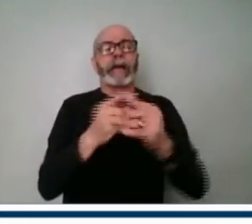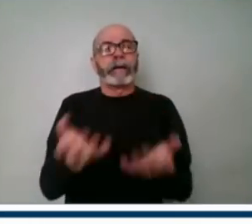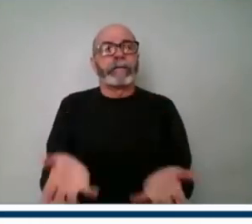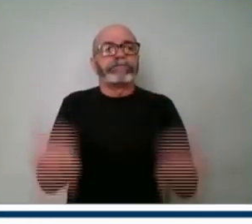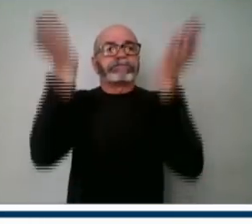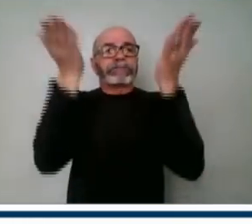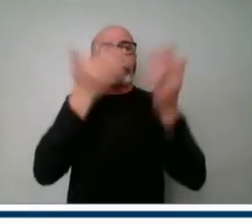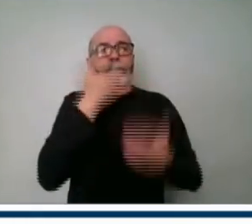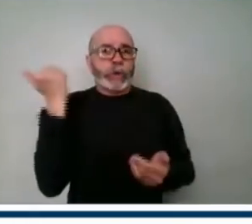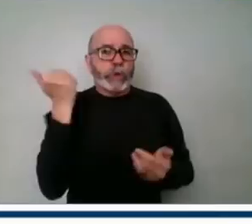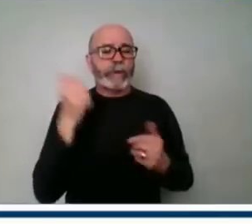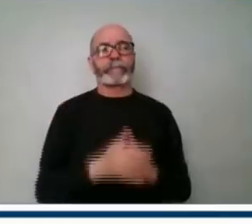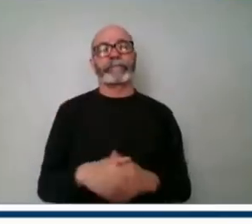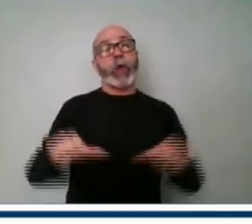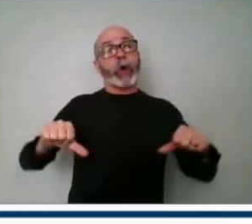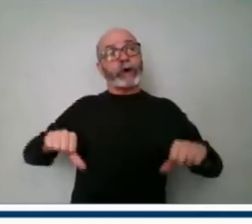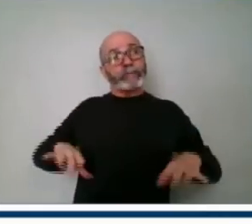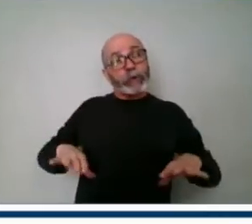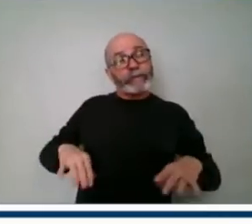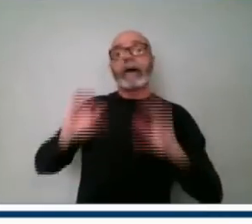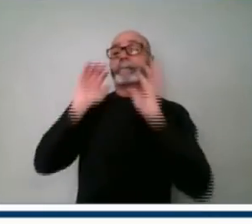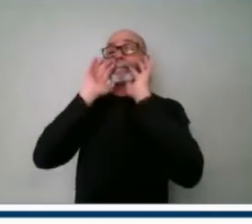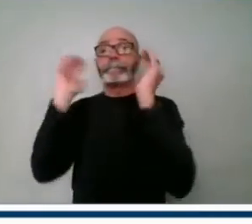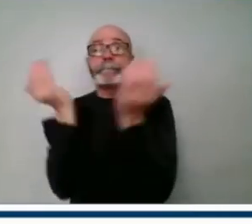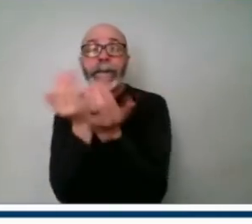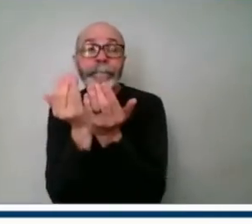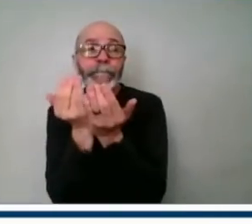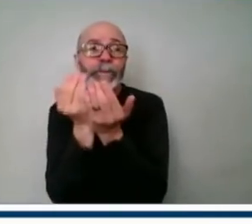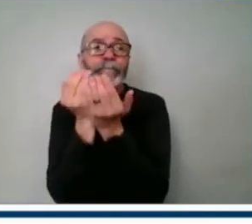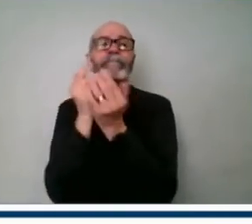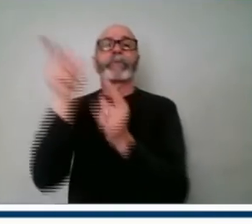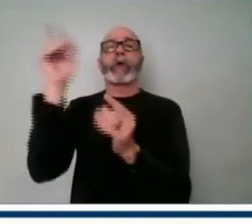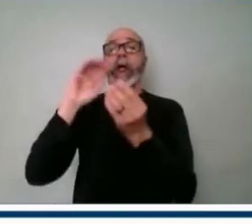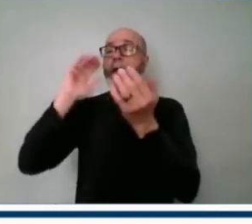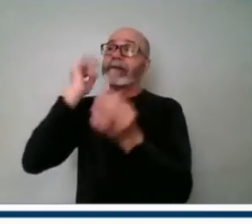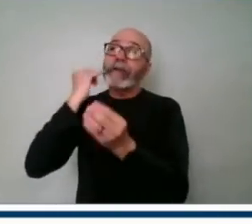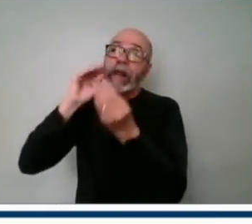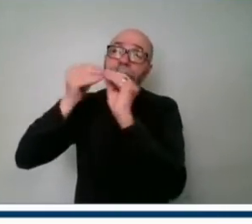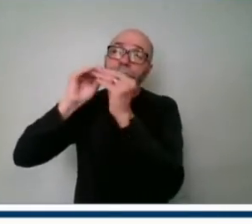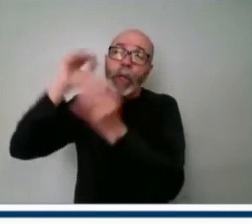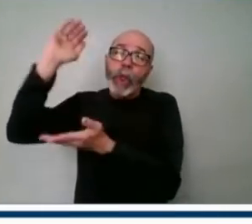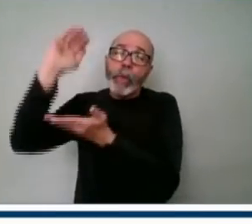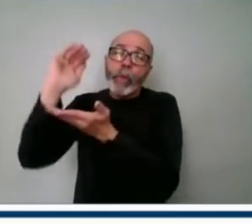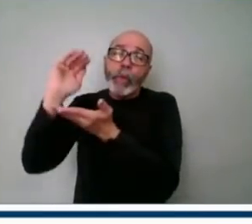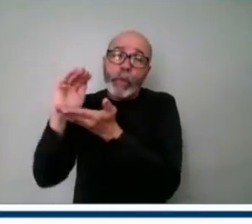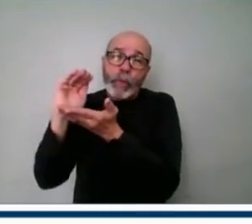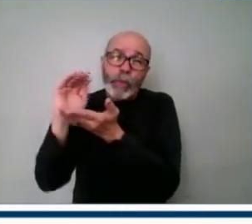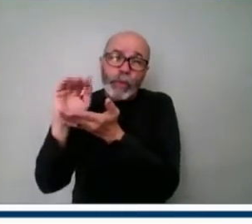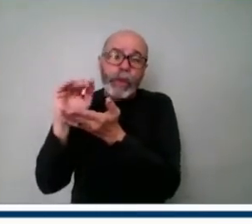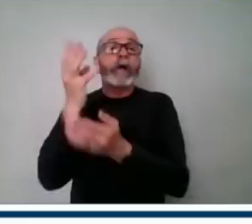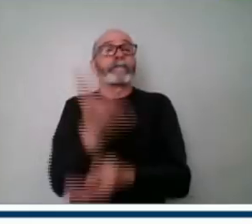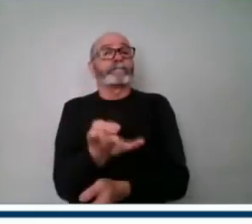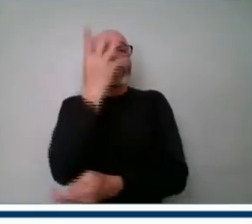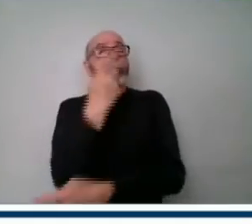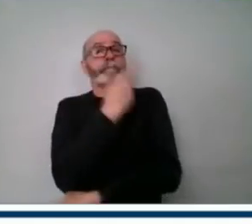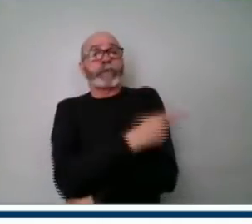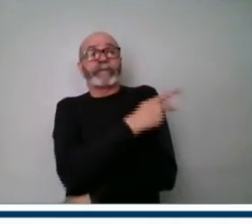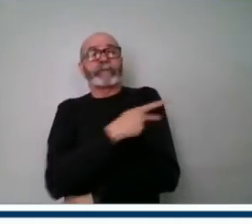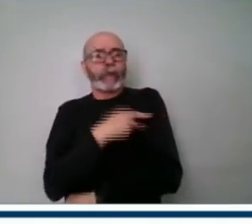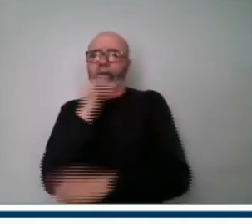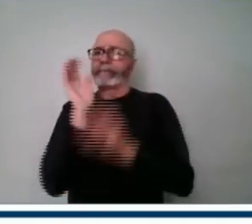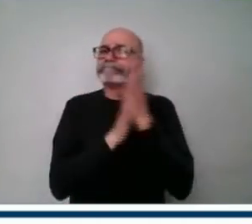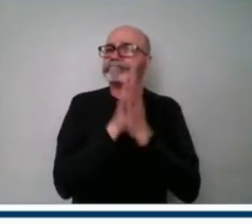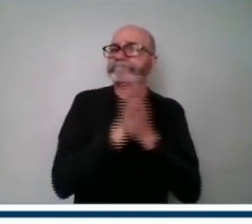public health measures, and low case numbers, we know that Atlantic Canadians will be eager to visit us. Thank you, and I'll turn it over to Dr.